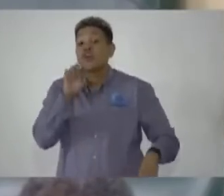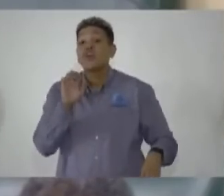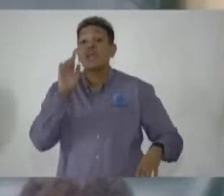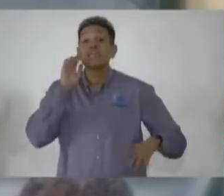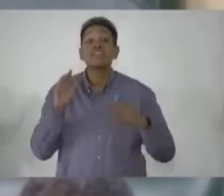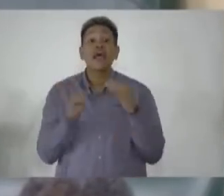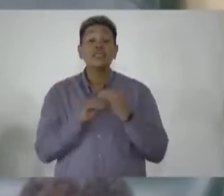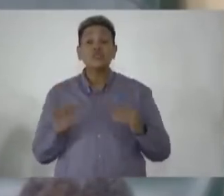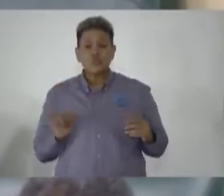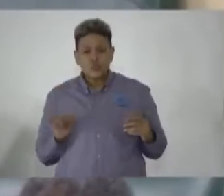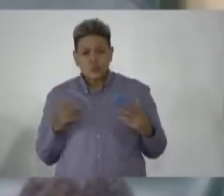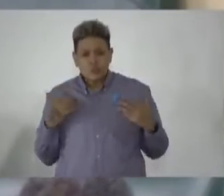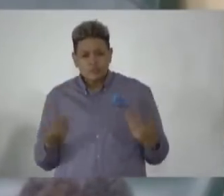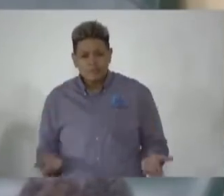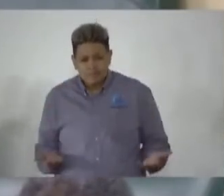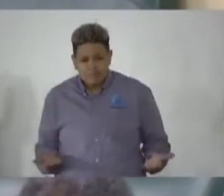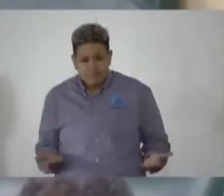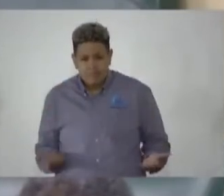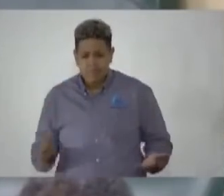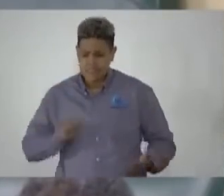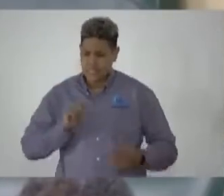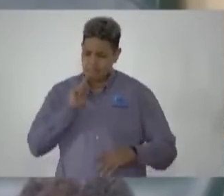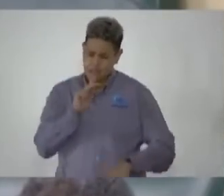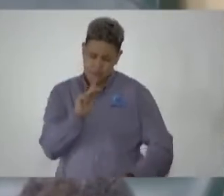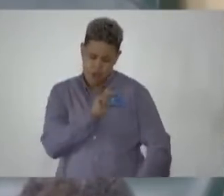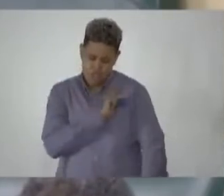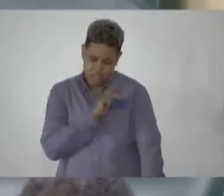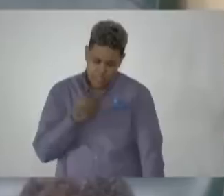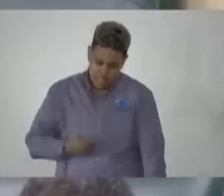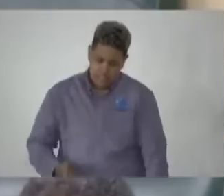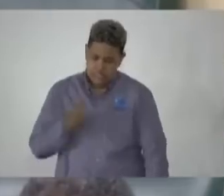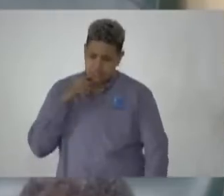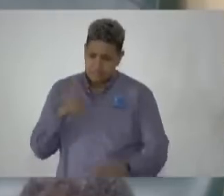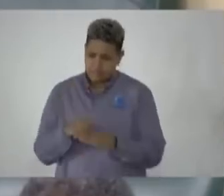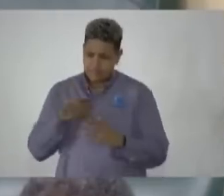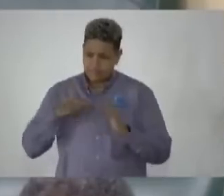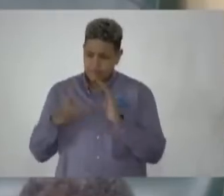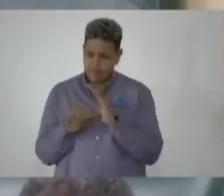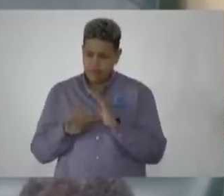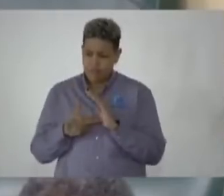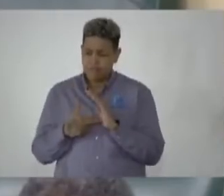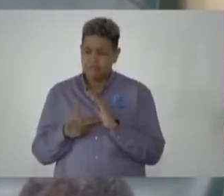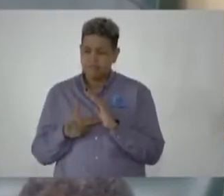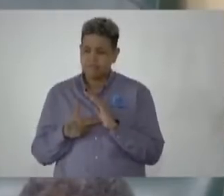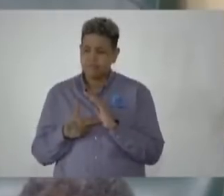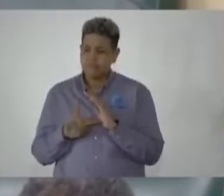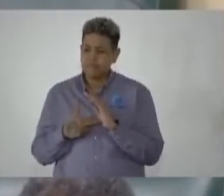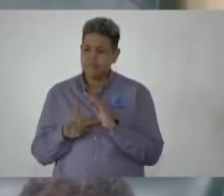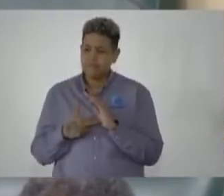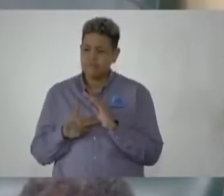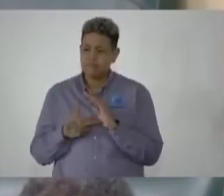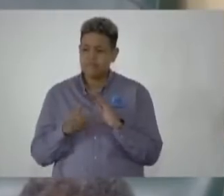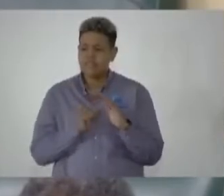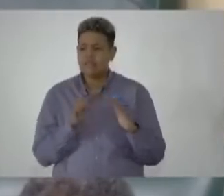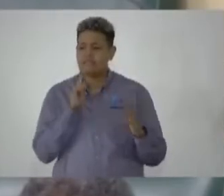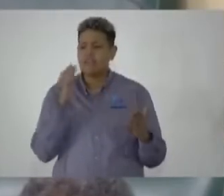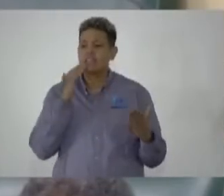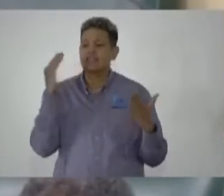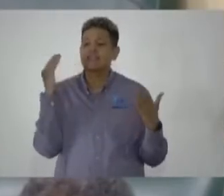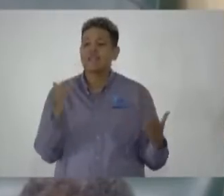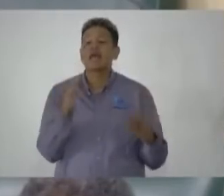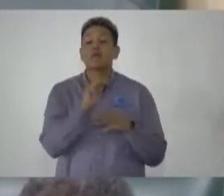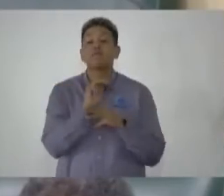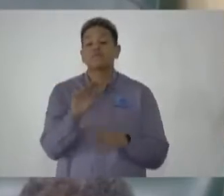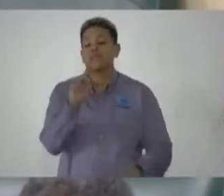also. I personally played my part, and I thank Minister